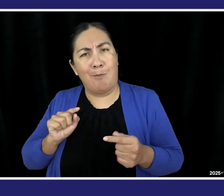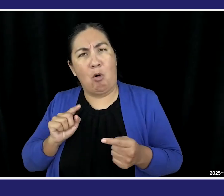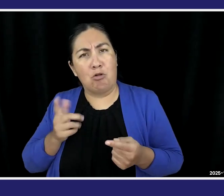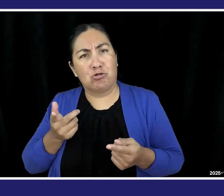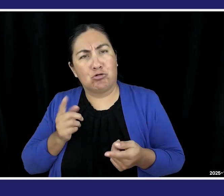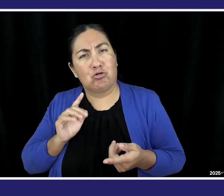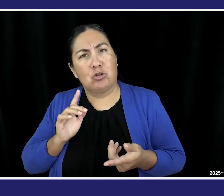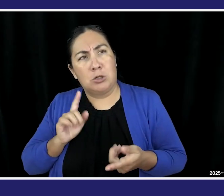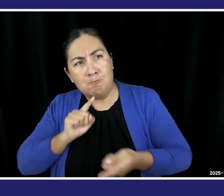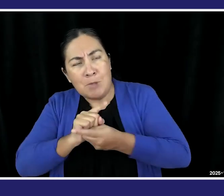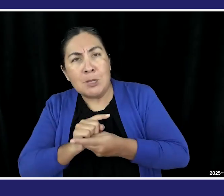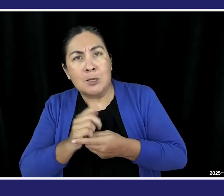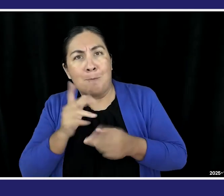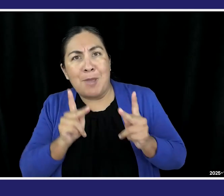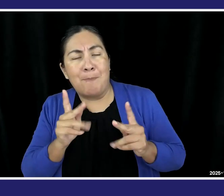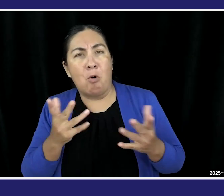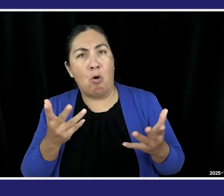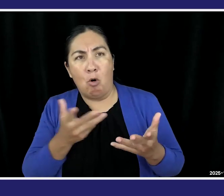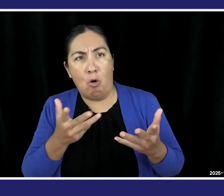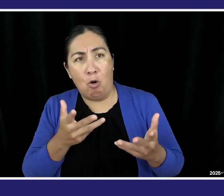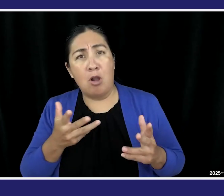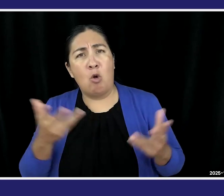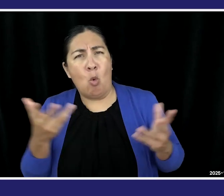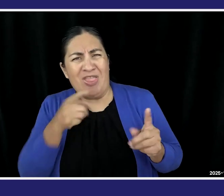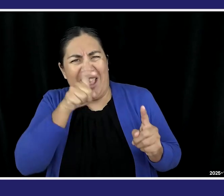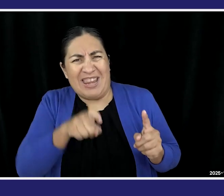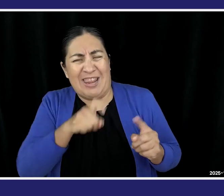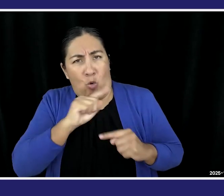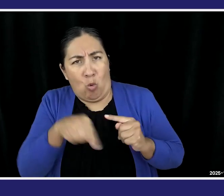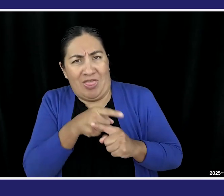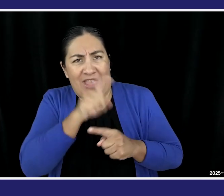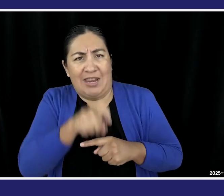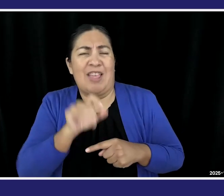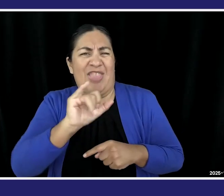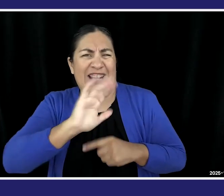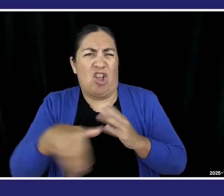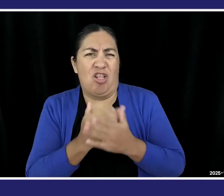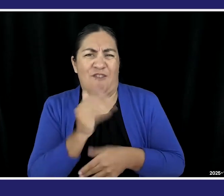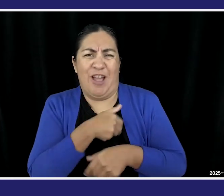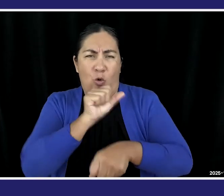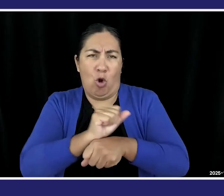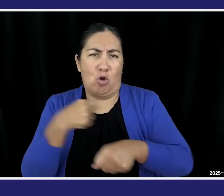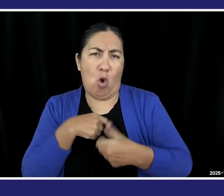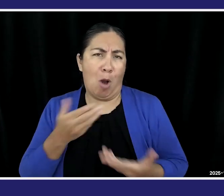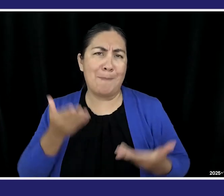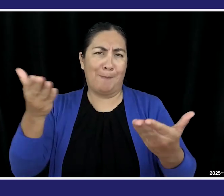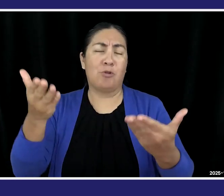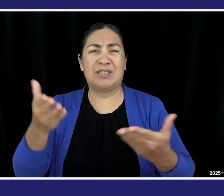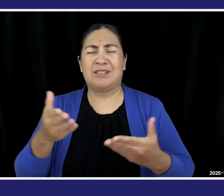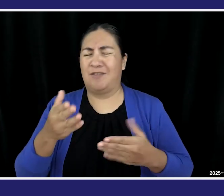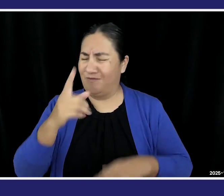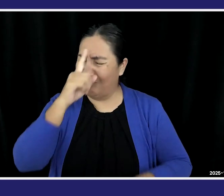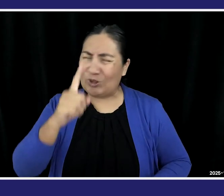at is foundational to all of the work that we are going to be proposing today. Certainly serving those